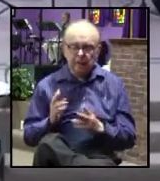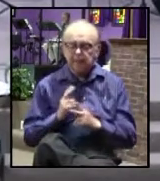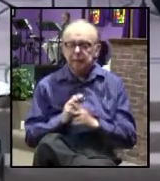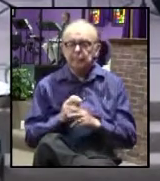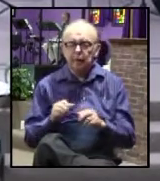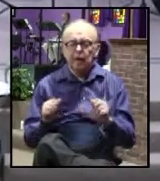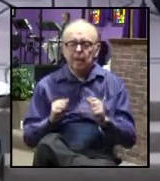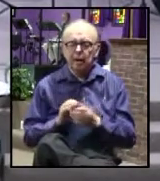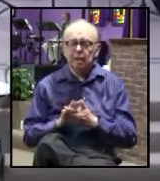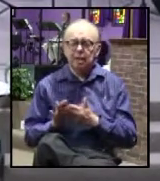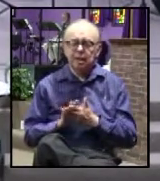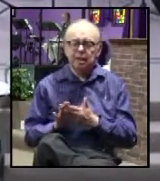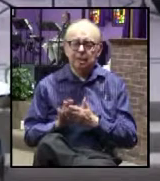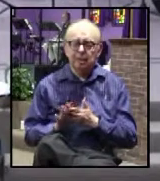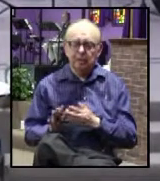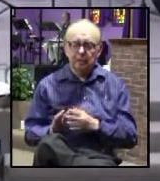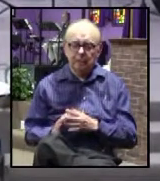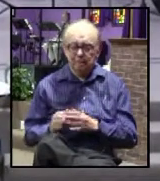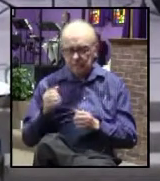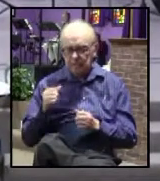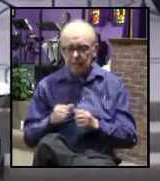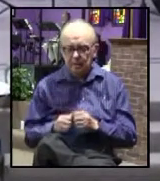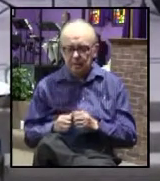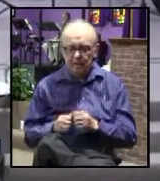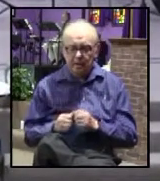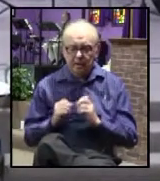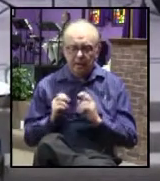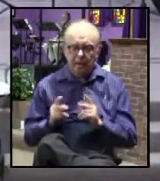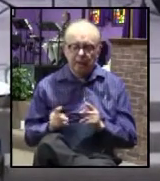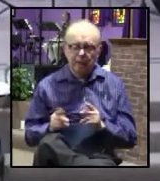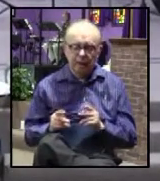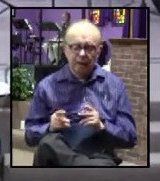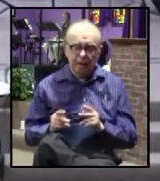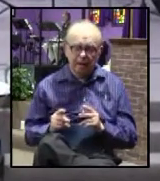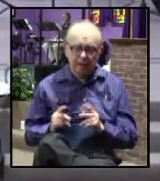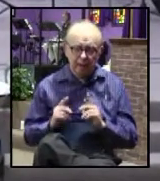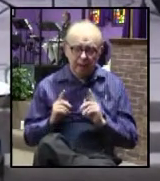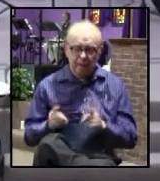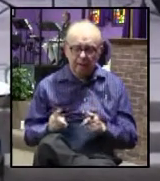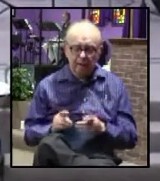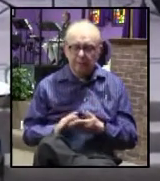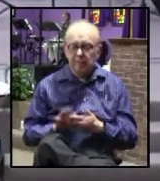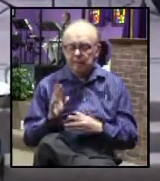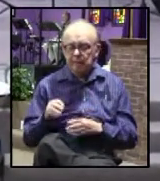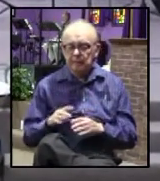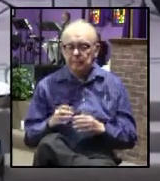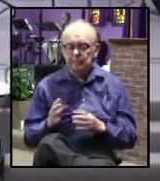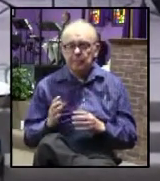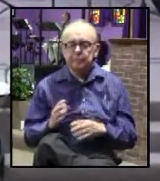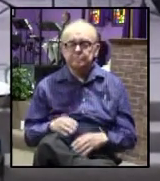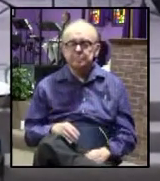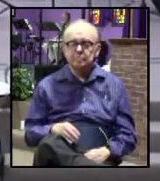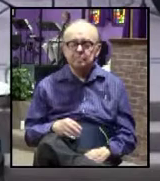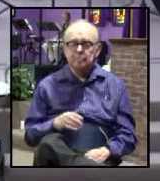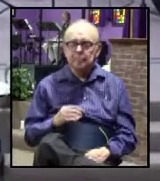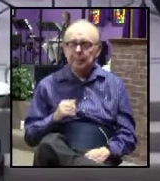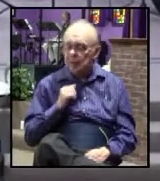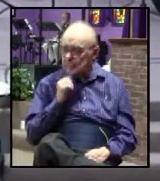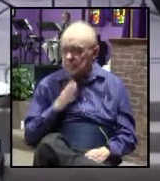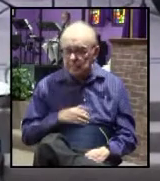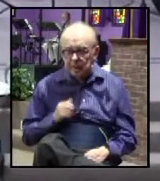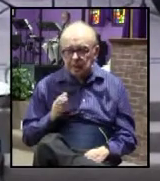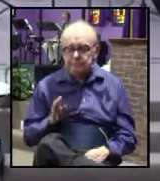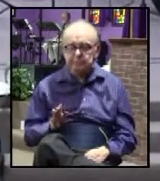disgusting. And I remember just like, all right, I'm gonna go out, I'm gonna clean this mess up. It's not my